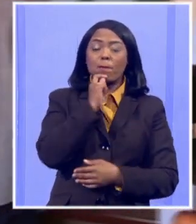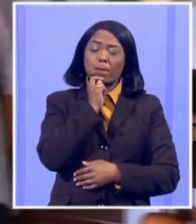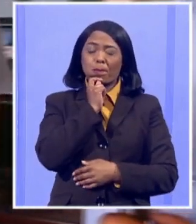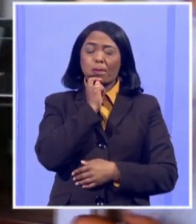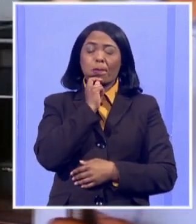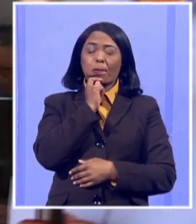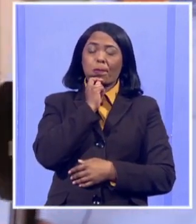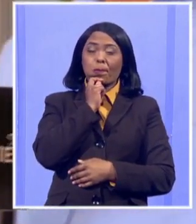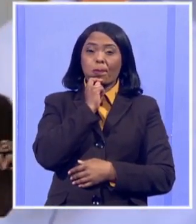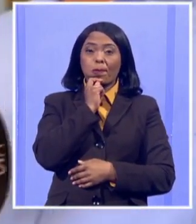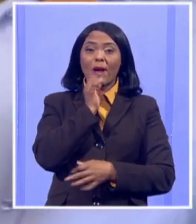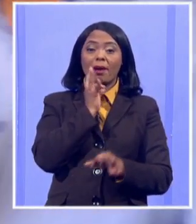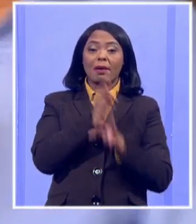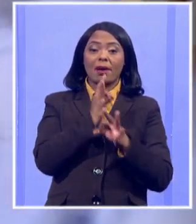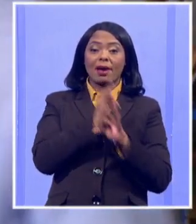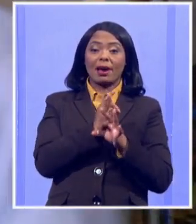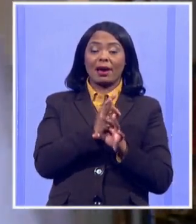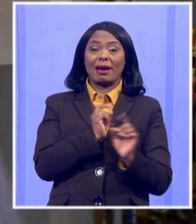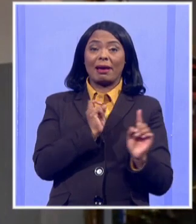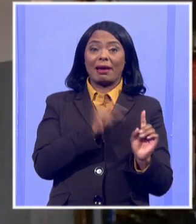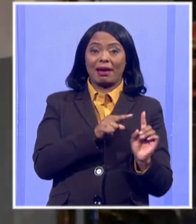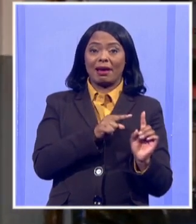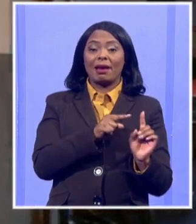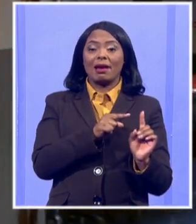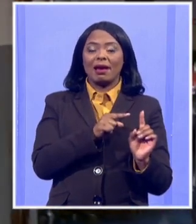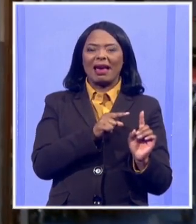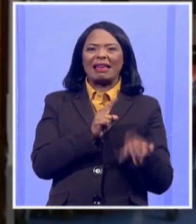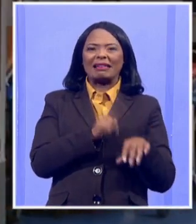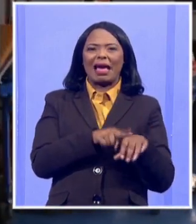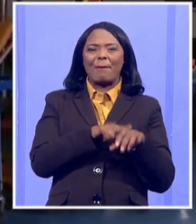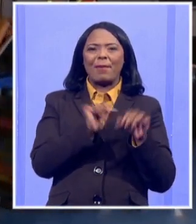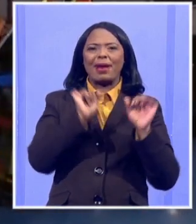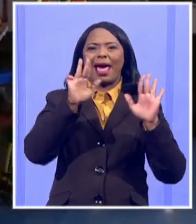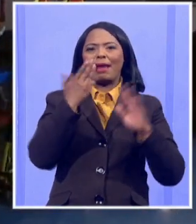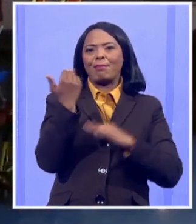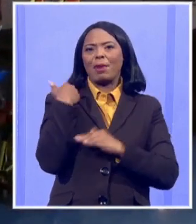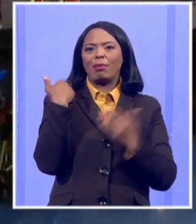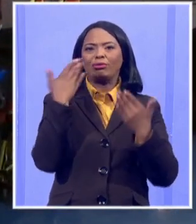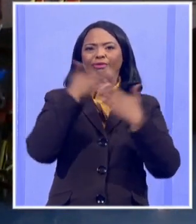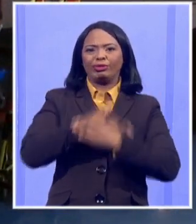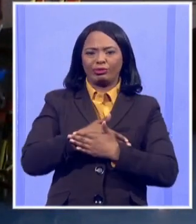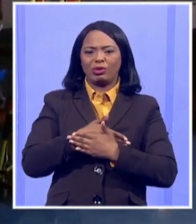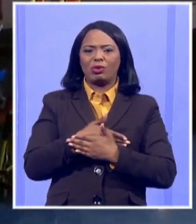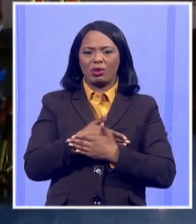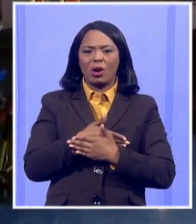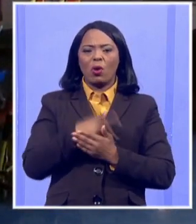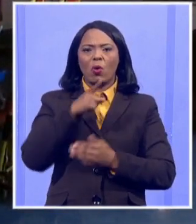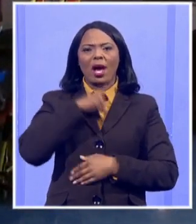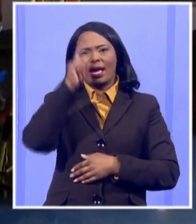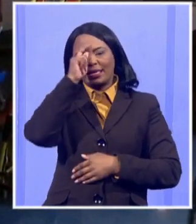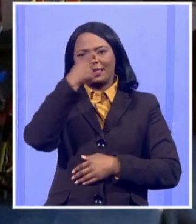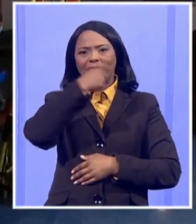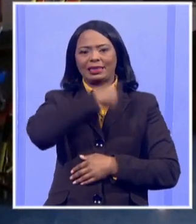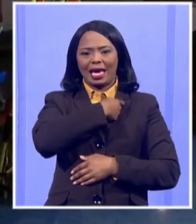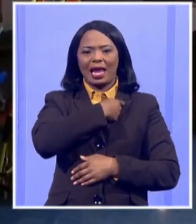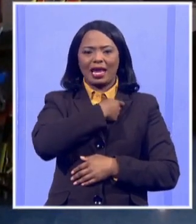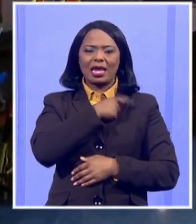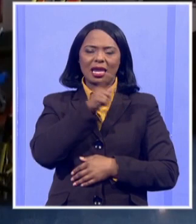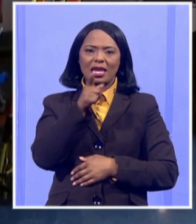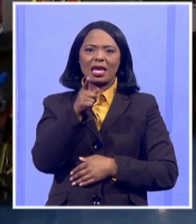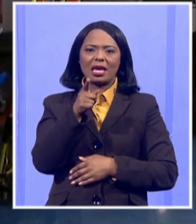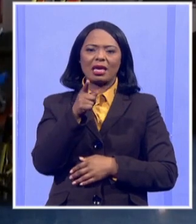father who's been here since 9 o'clock last night. His son had sustained a burn